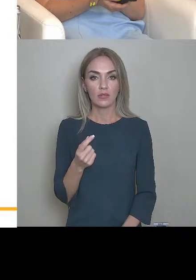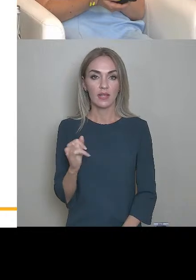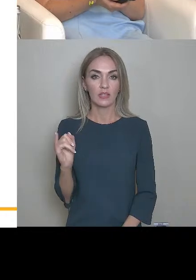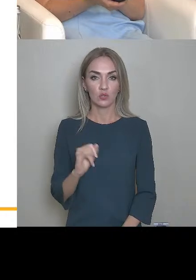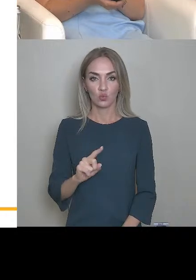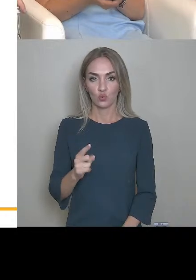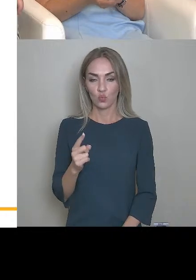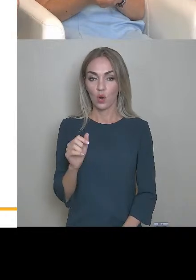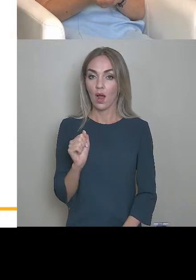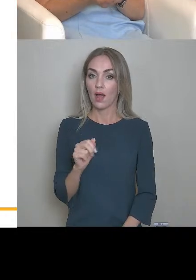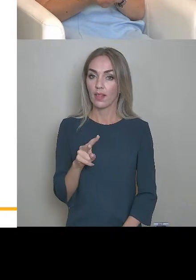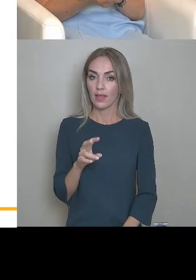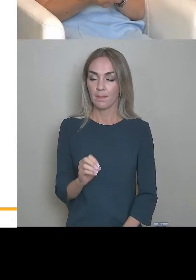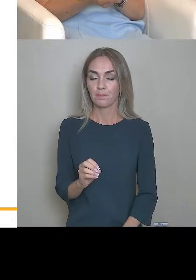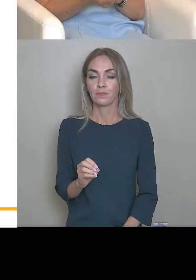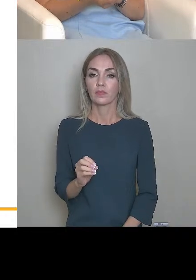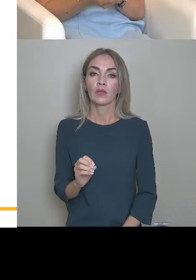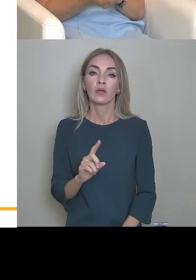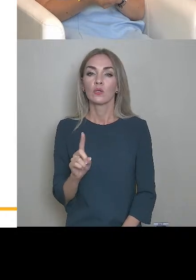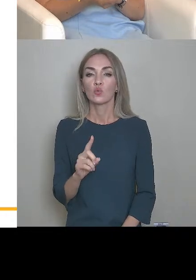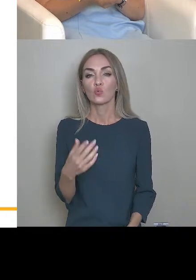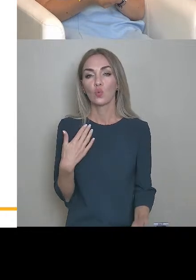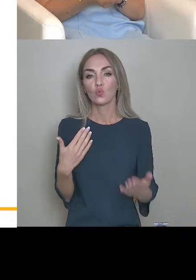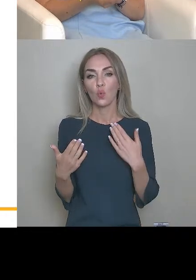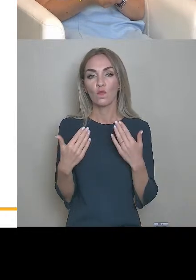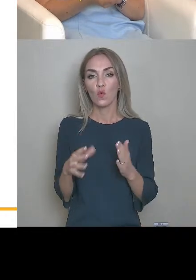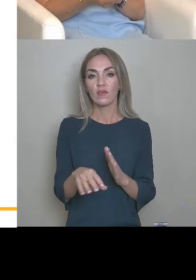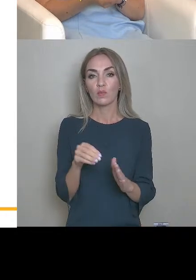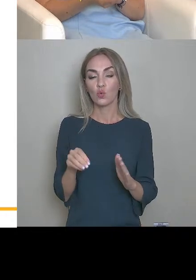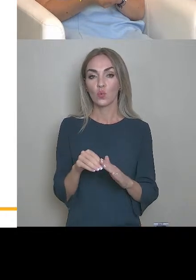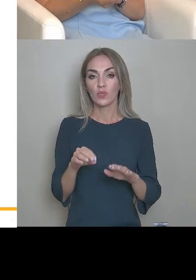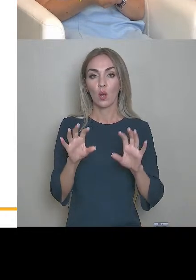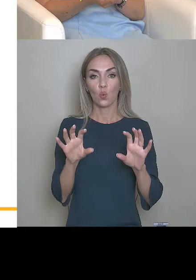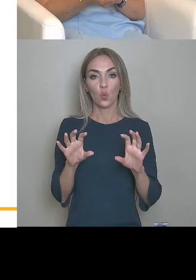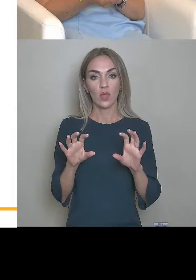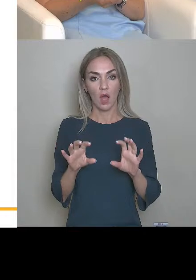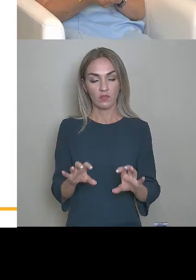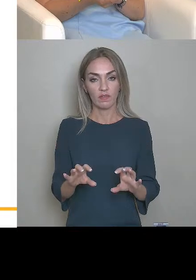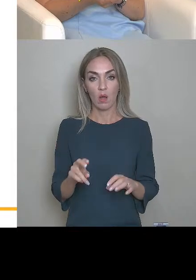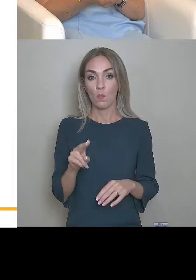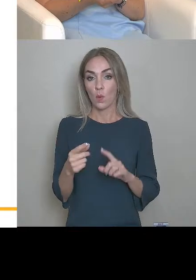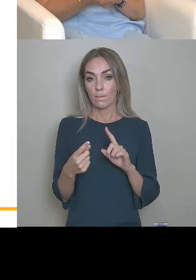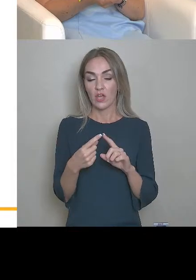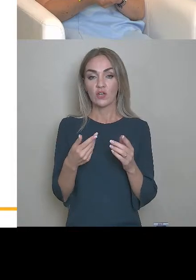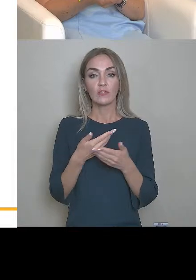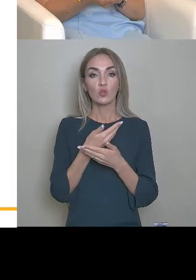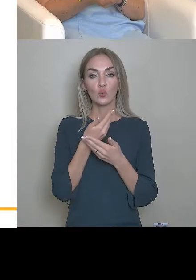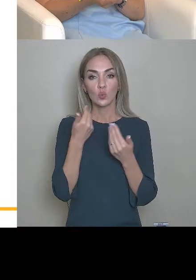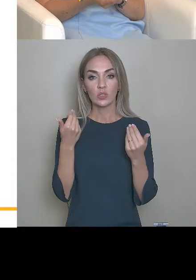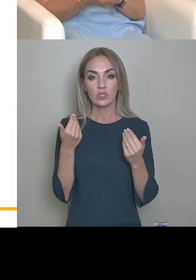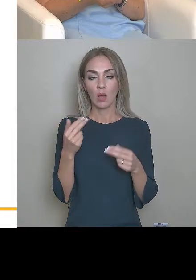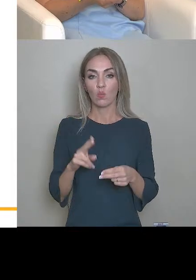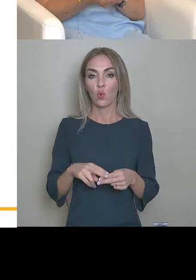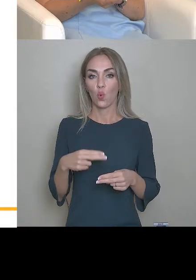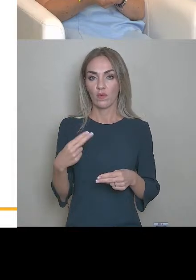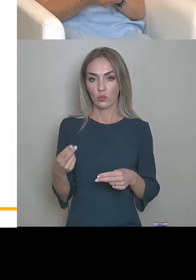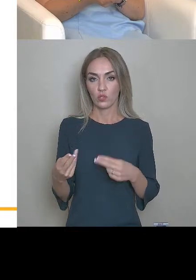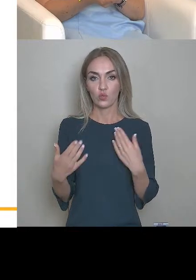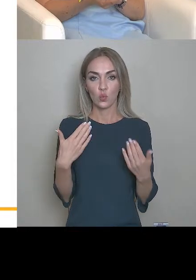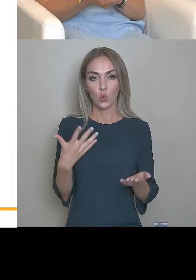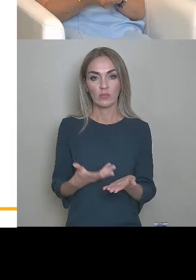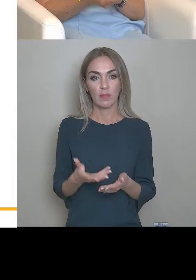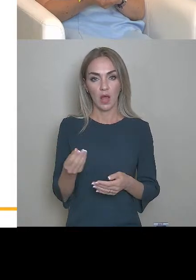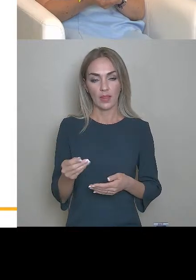on the list of different documents. There is a different story why we have it. But when it comes to electoral legislation, lack